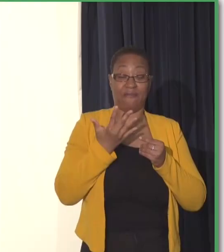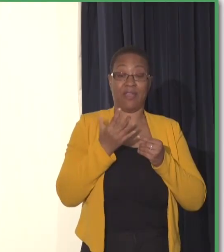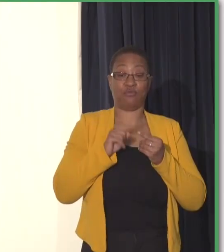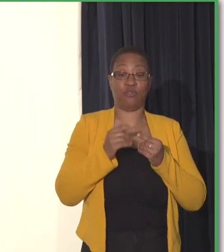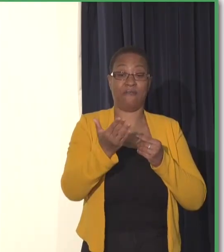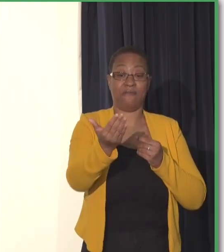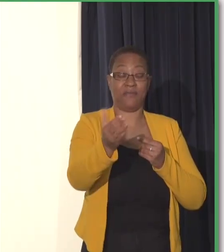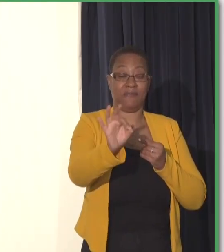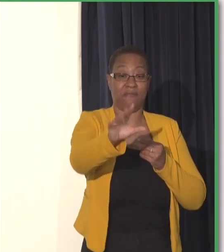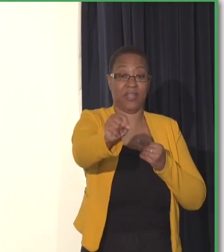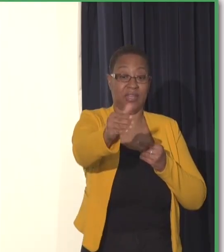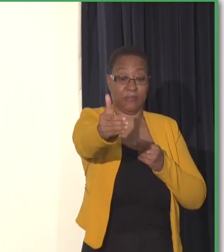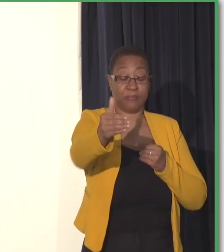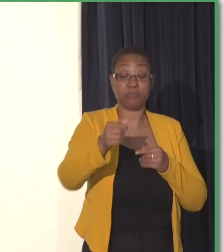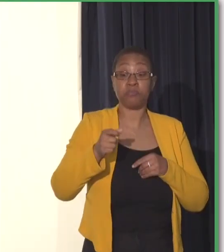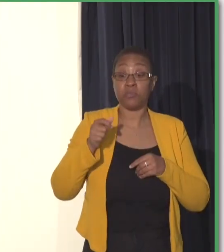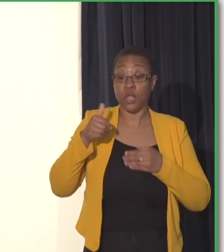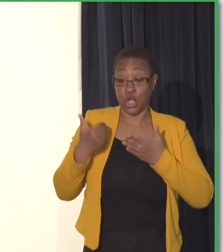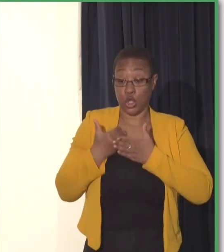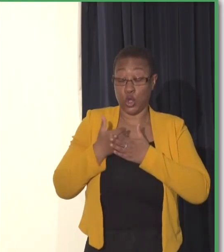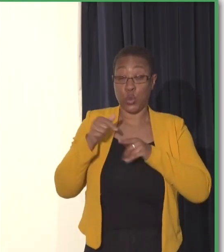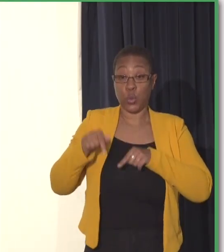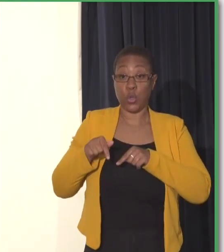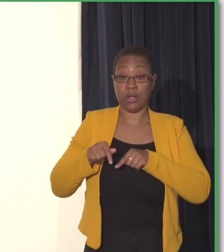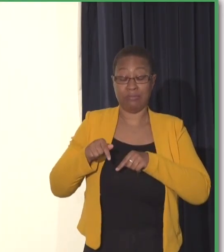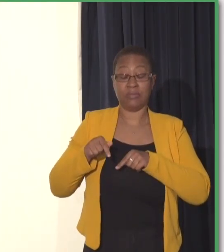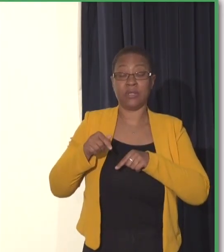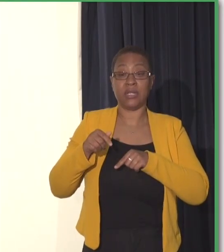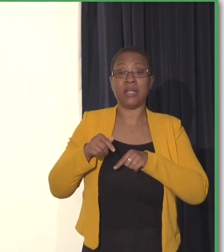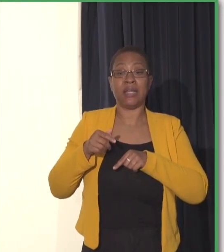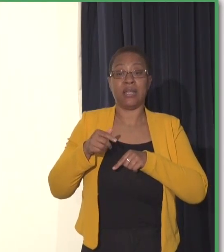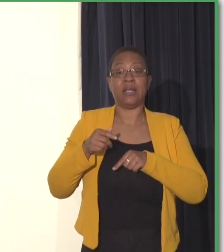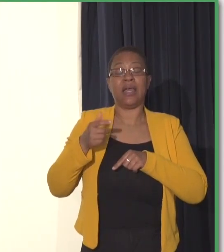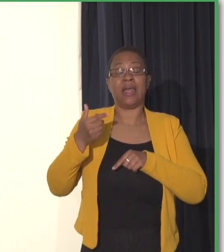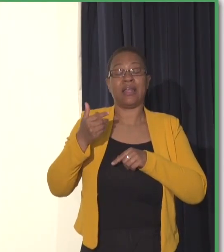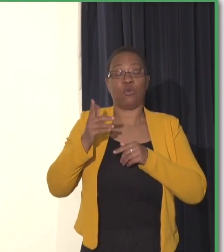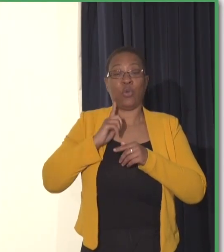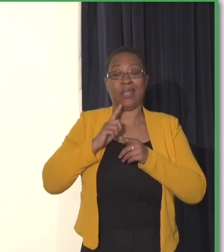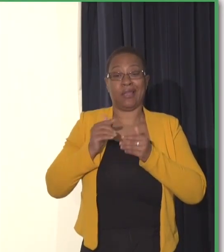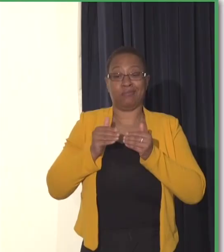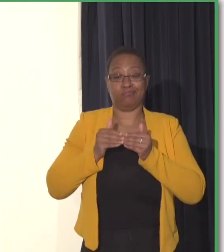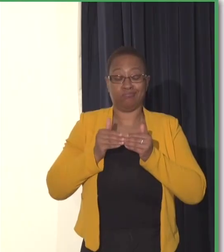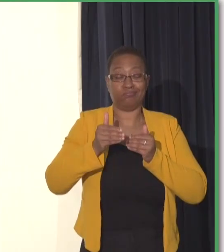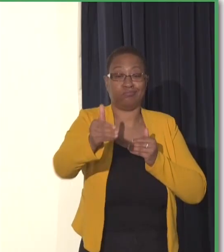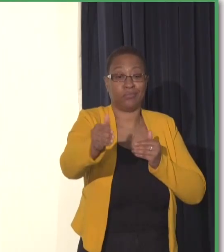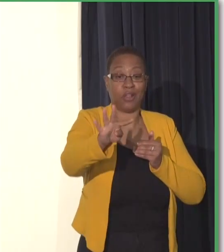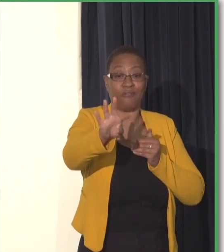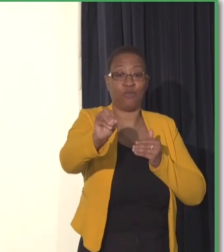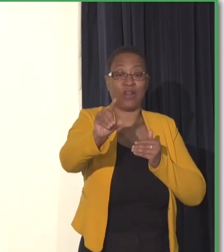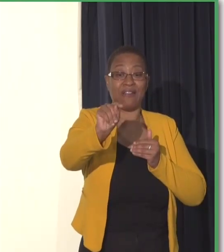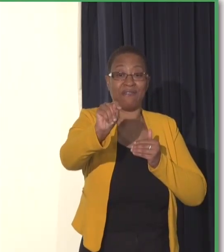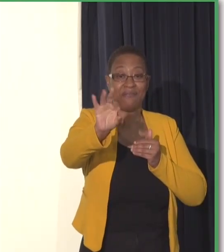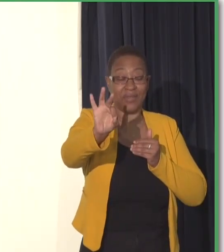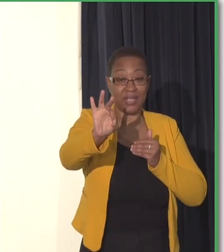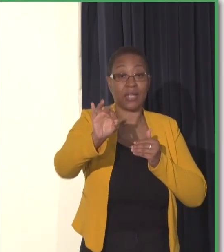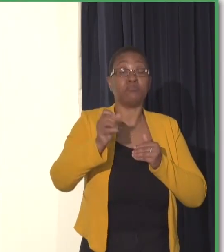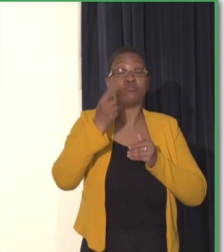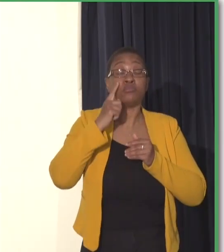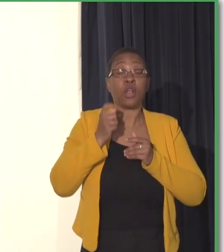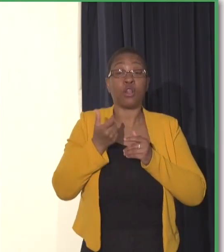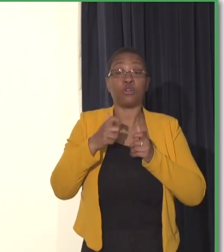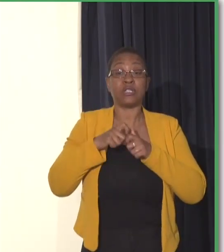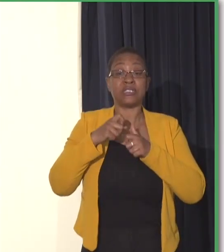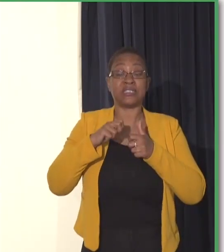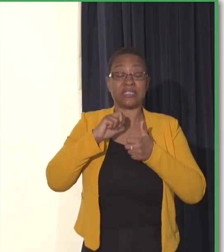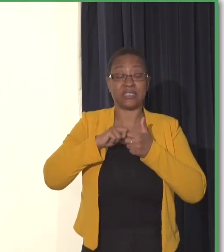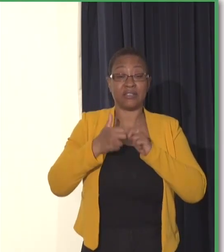this allows us to shoot from up to 40 feet. And that's going to be a little bit more difficult, but we have to get 2 probes